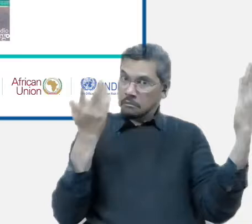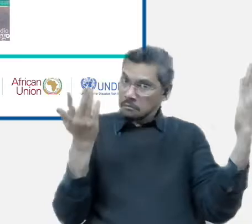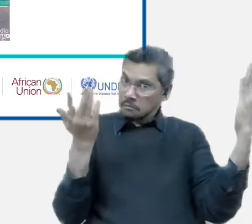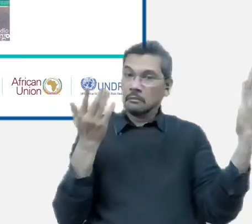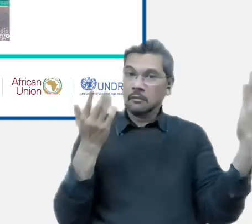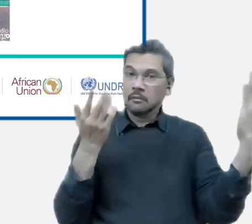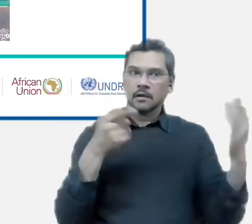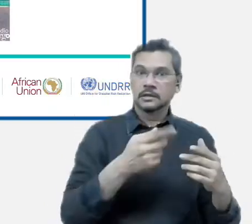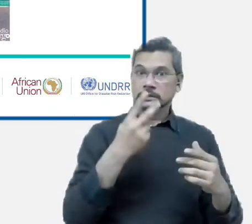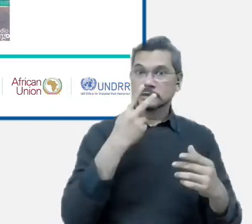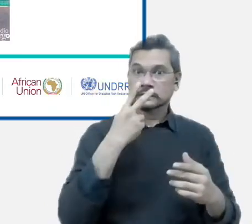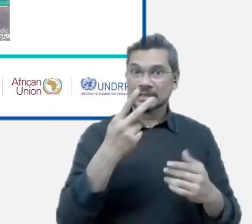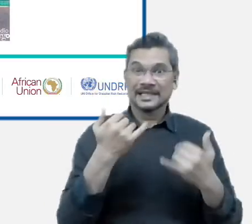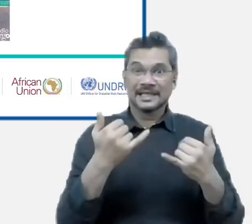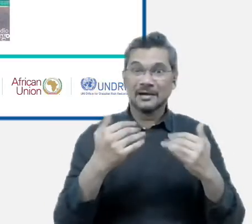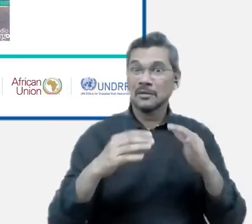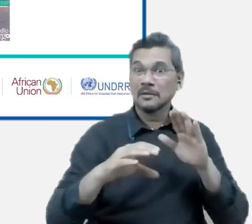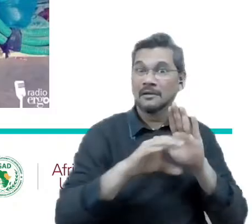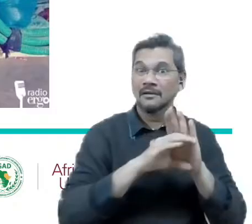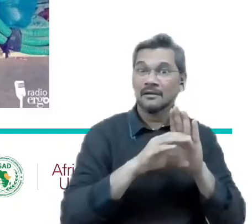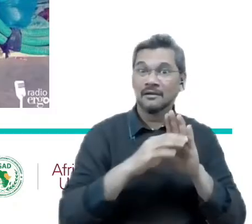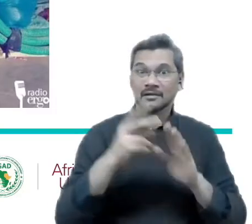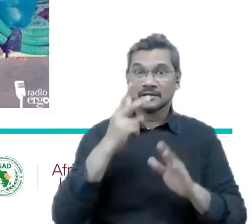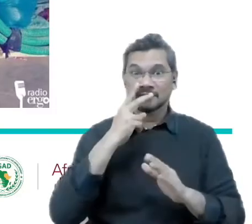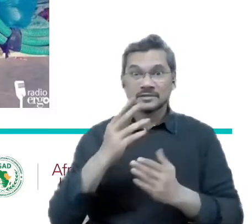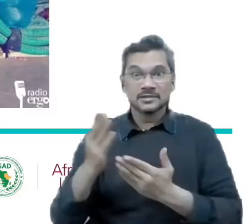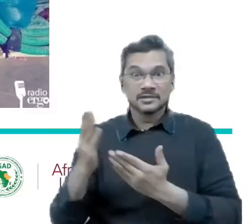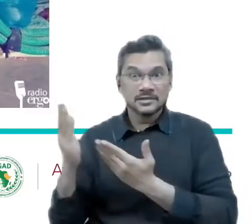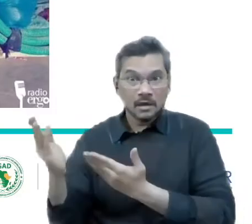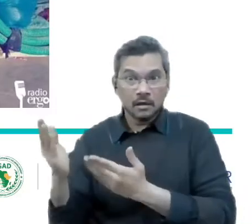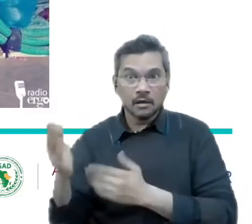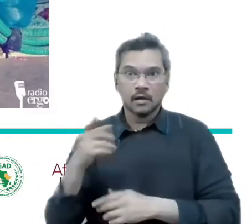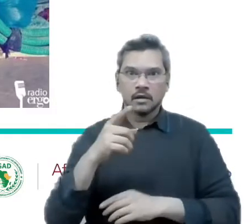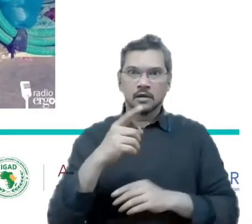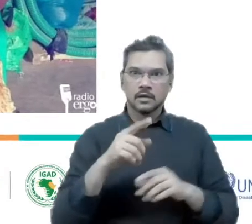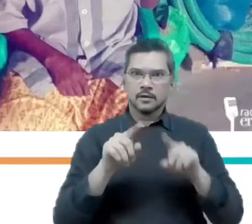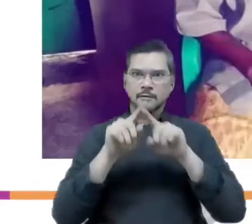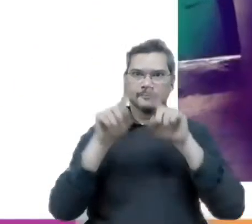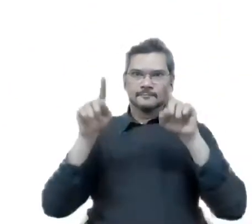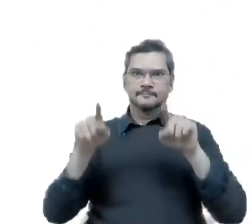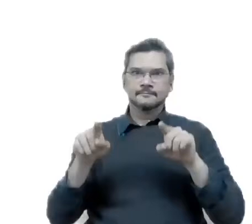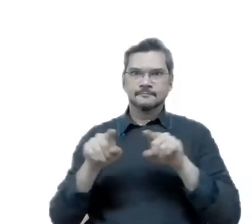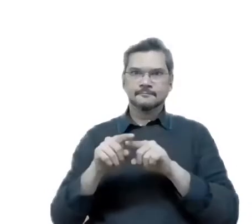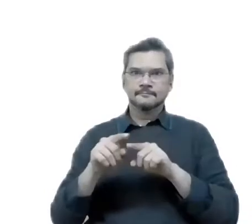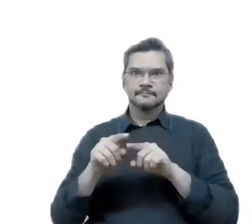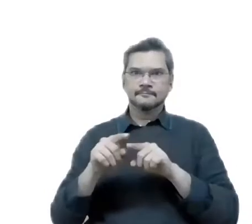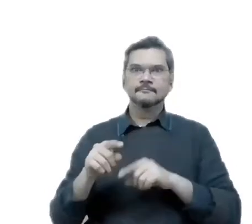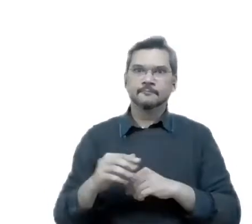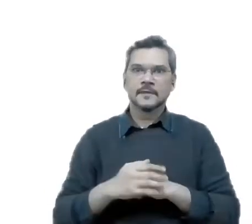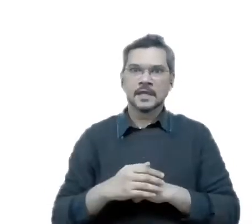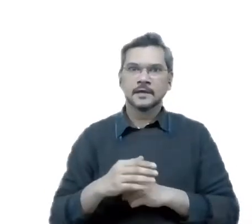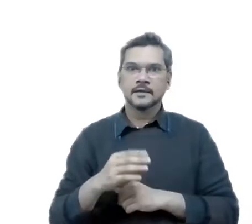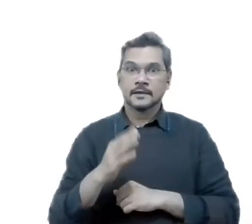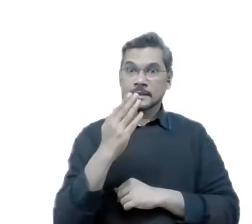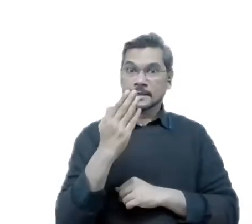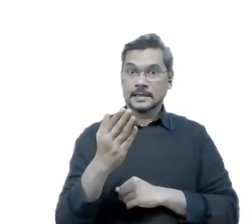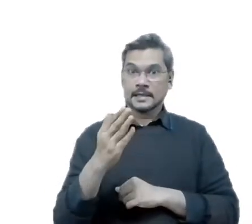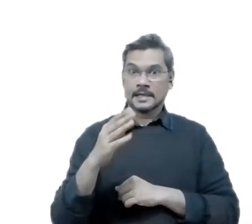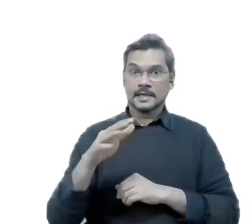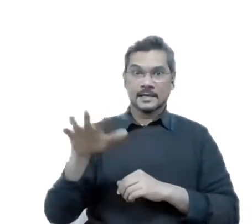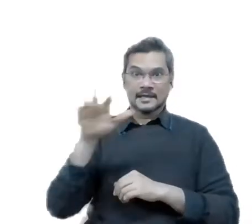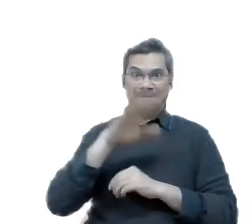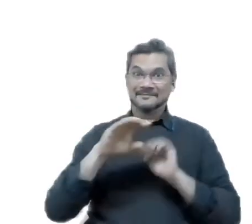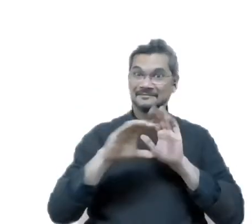flood forecast, and that's produced by Swalim, which is an entity that works on the forecasts for Somalia